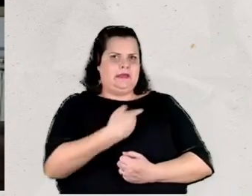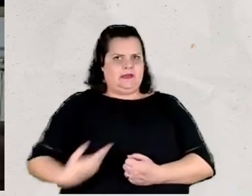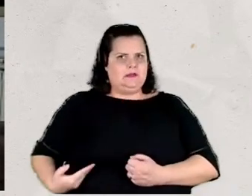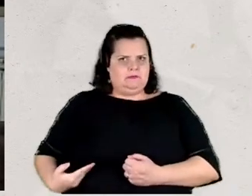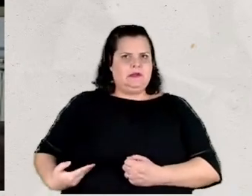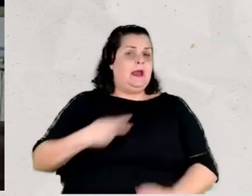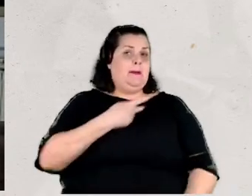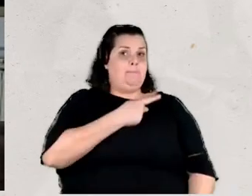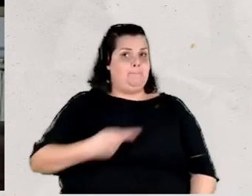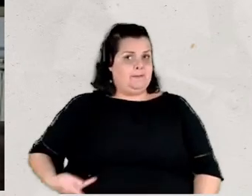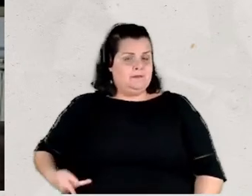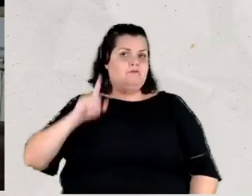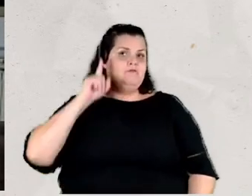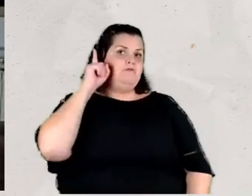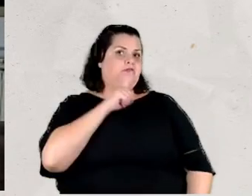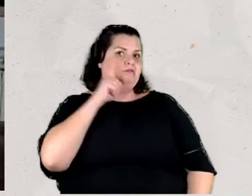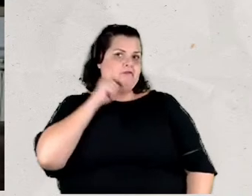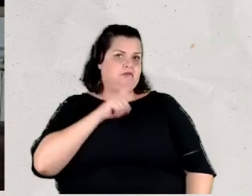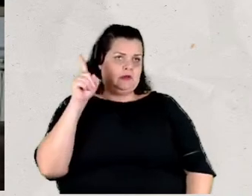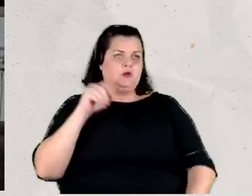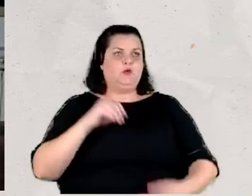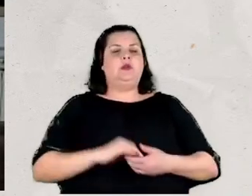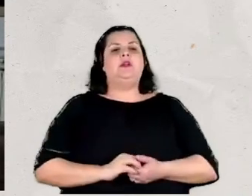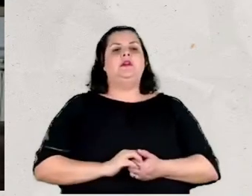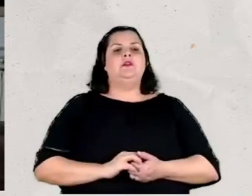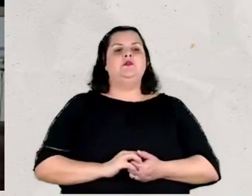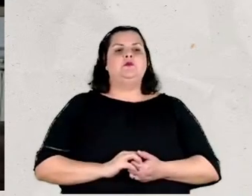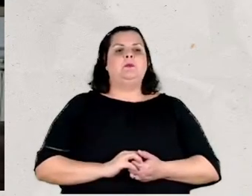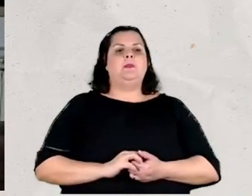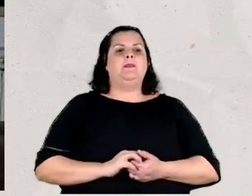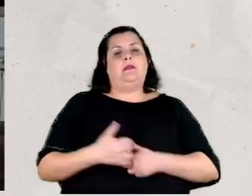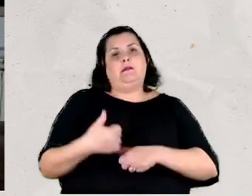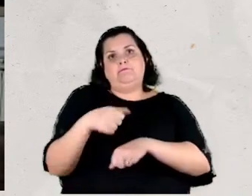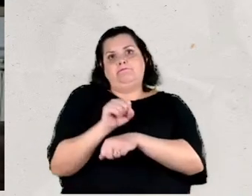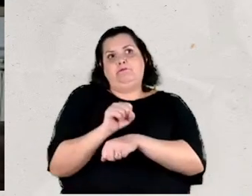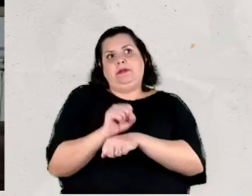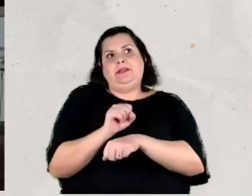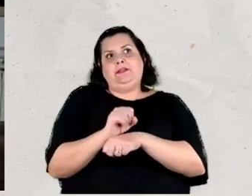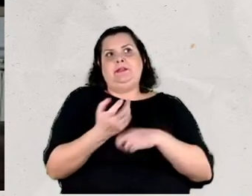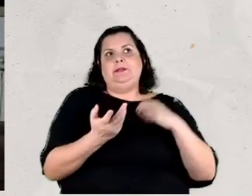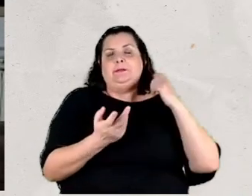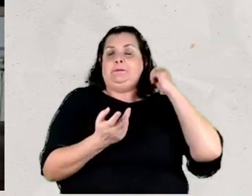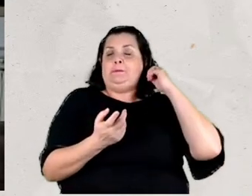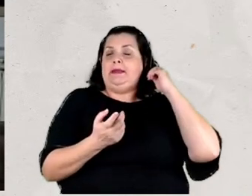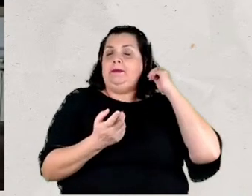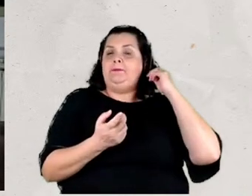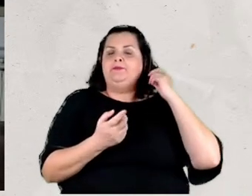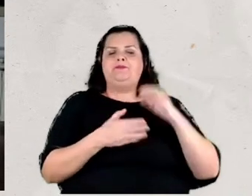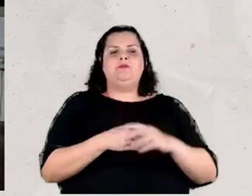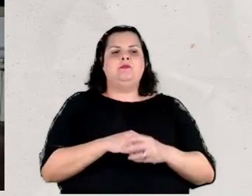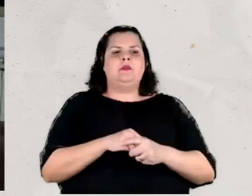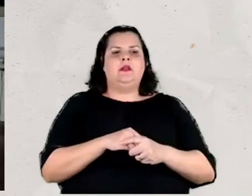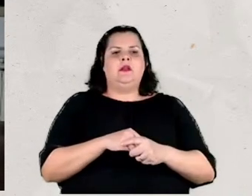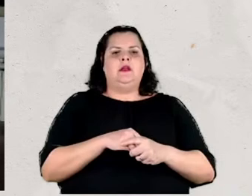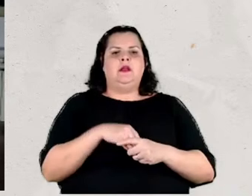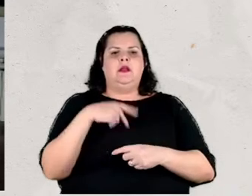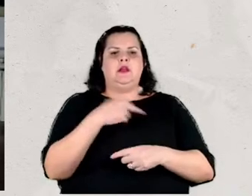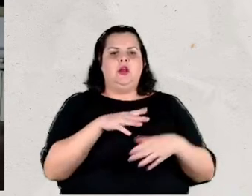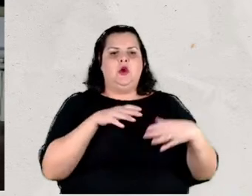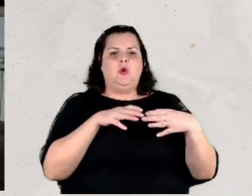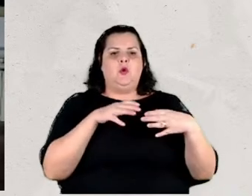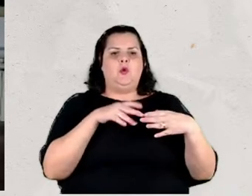win. I don't see any real possibility of that happening. The hope